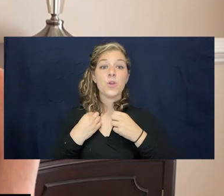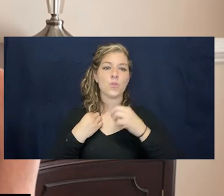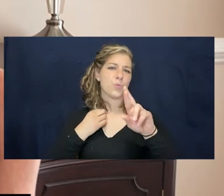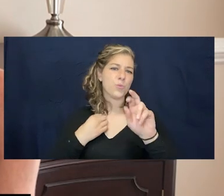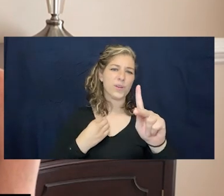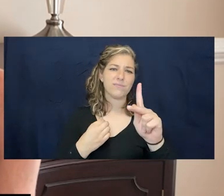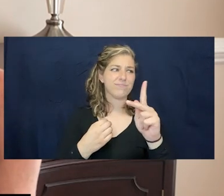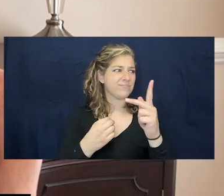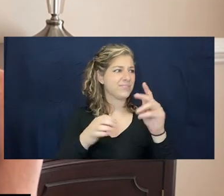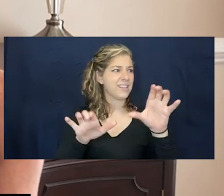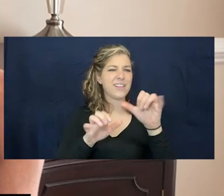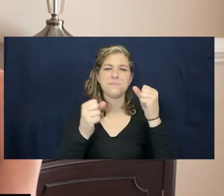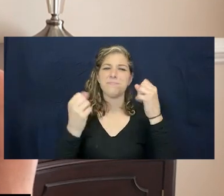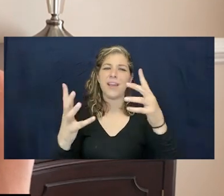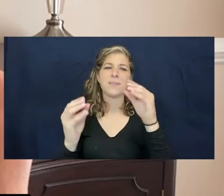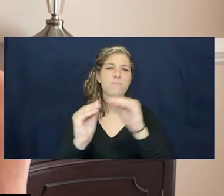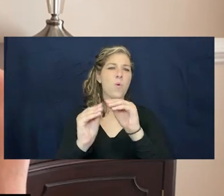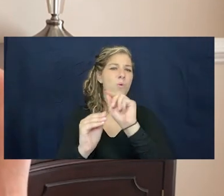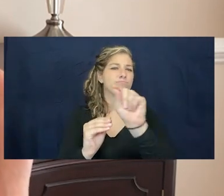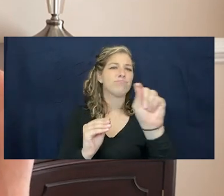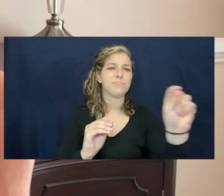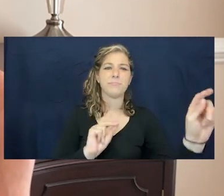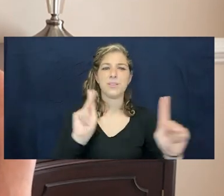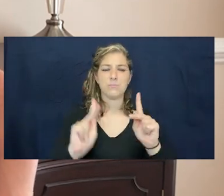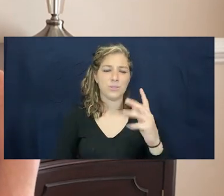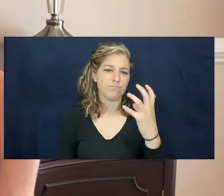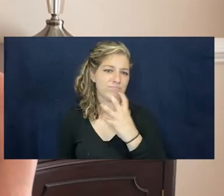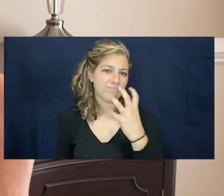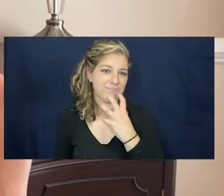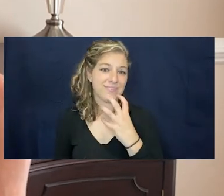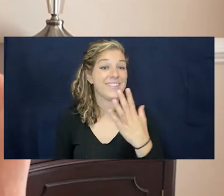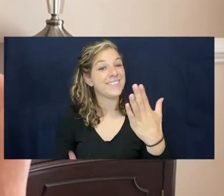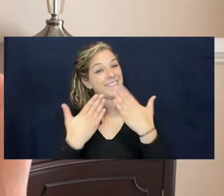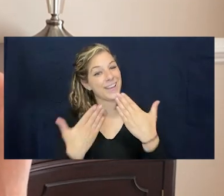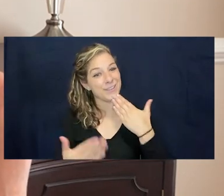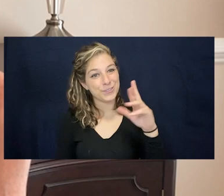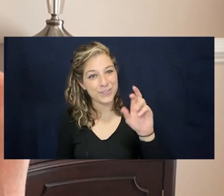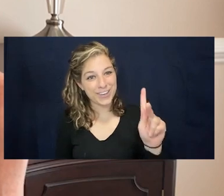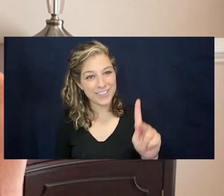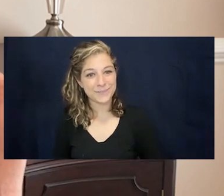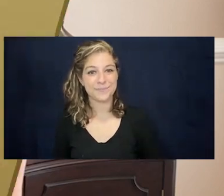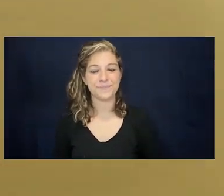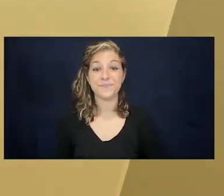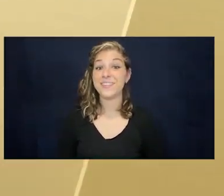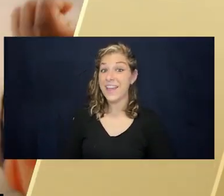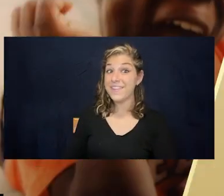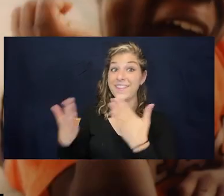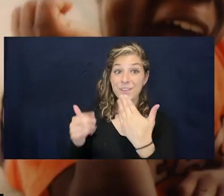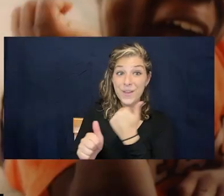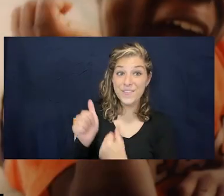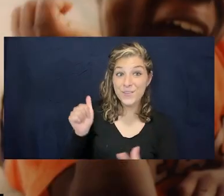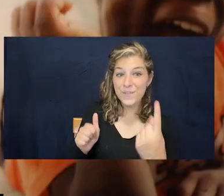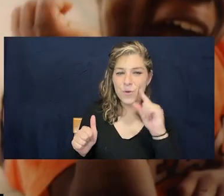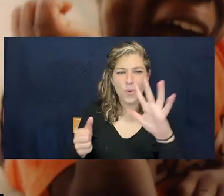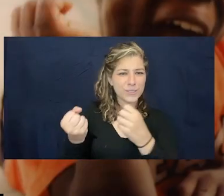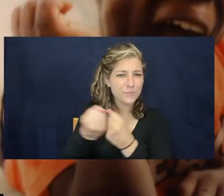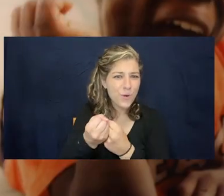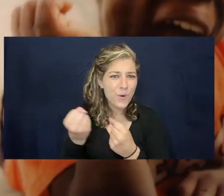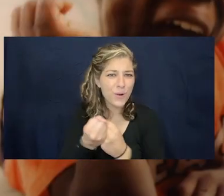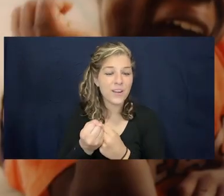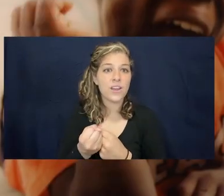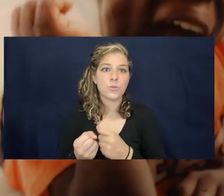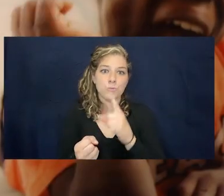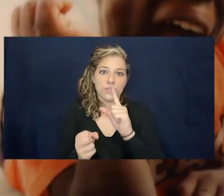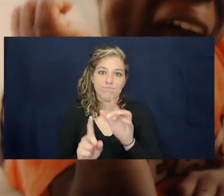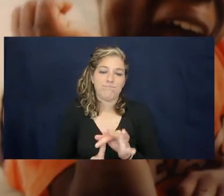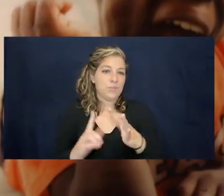we know that he's done that worldwide for so many people. So thank you, Rick. Thanks to everyone for their support,